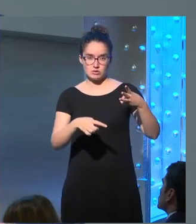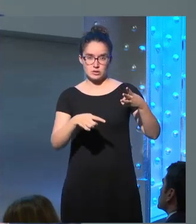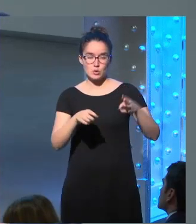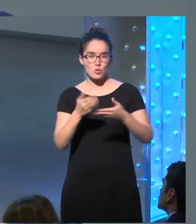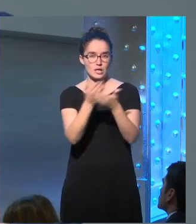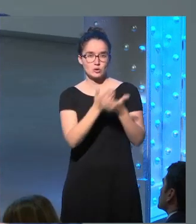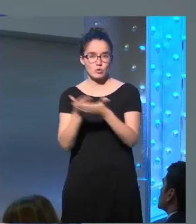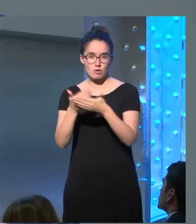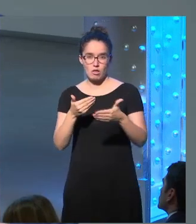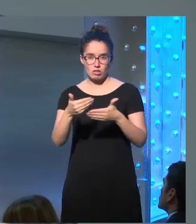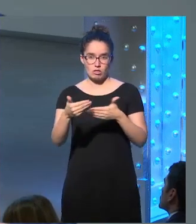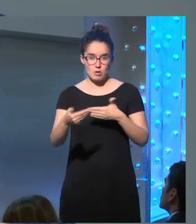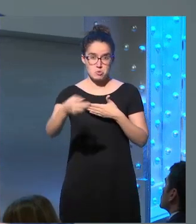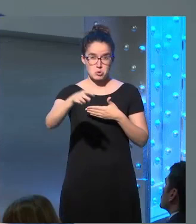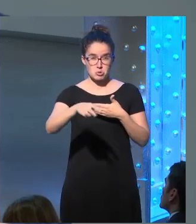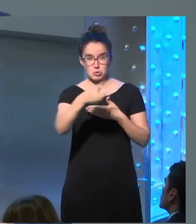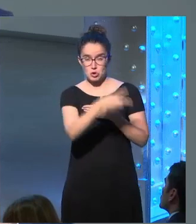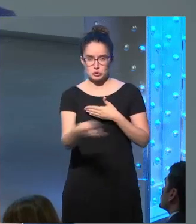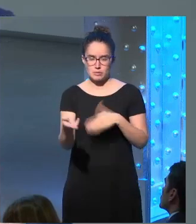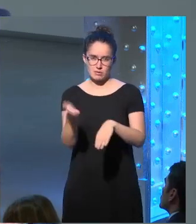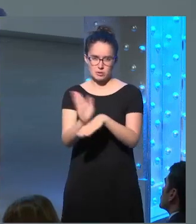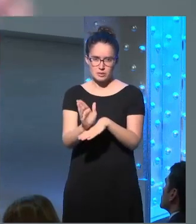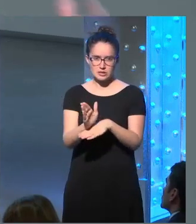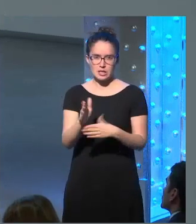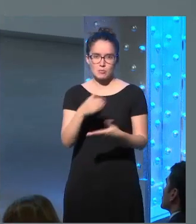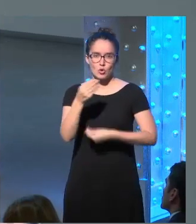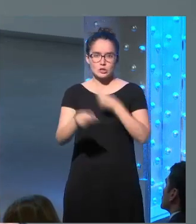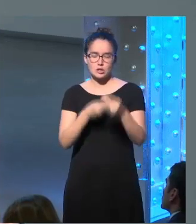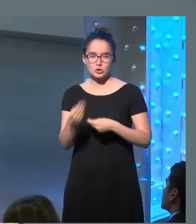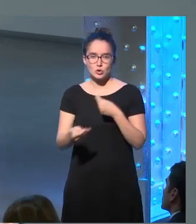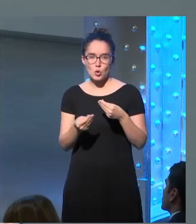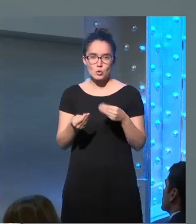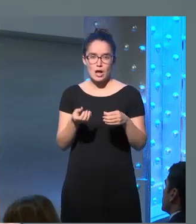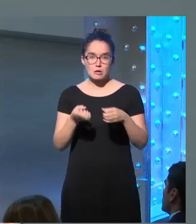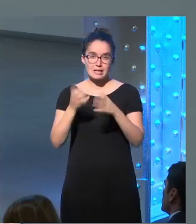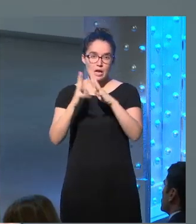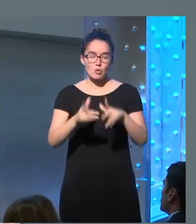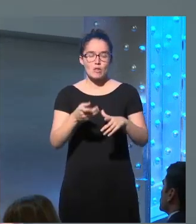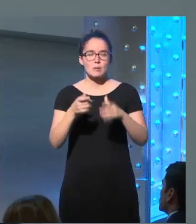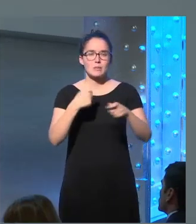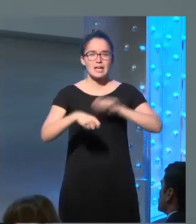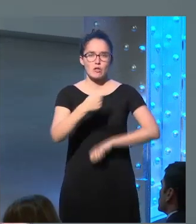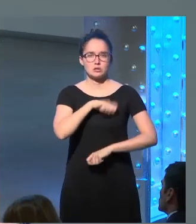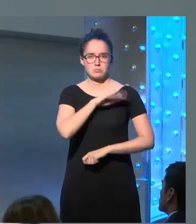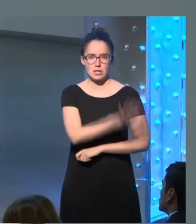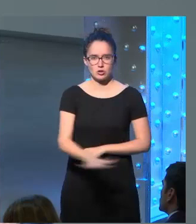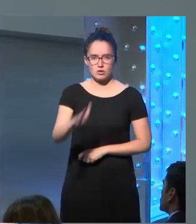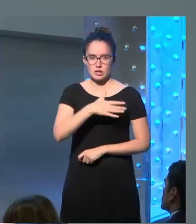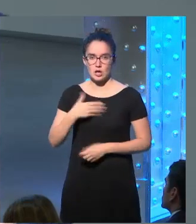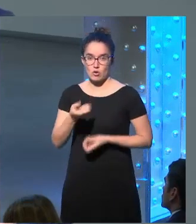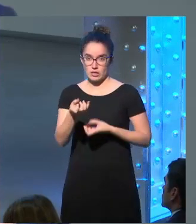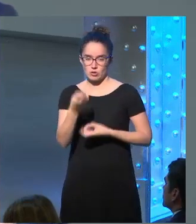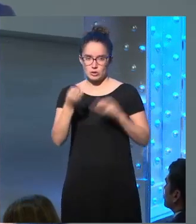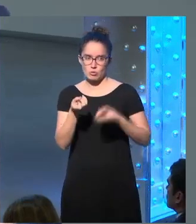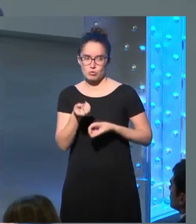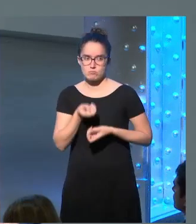questions. In a study that we will be presenting in the next couple of weeks, we did a projection of the Spanish market, and I would like